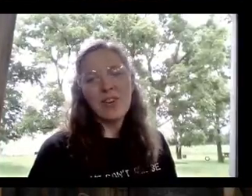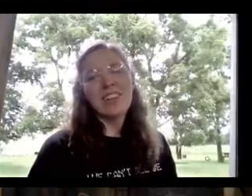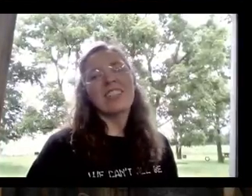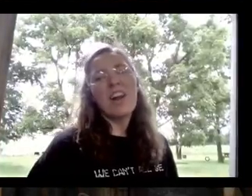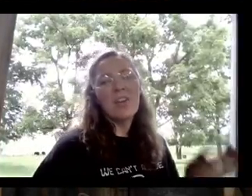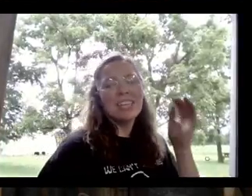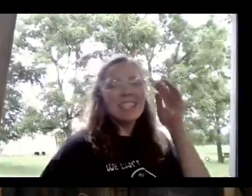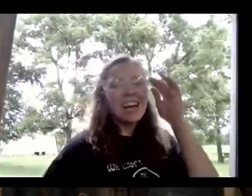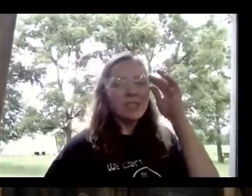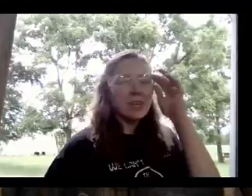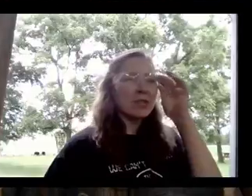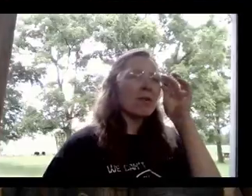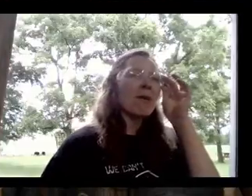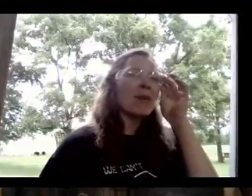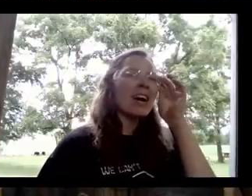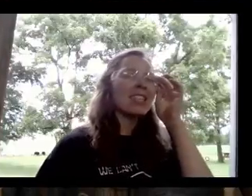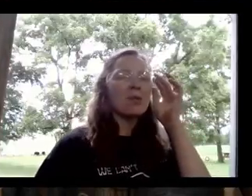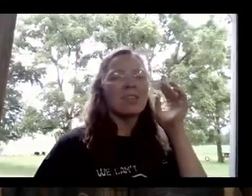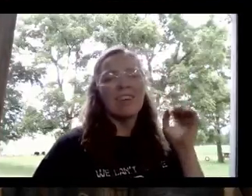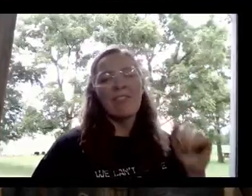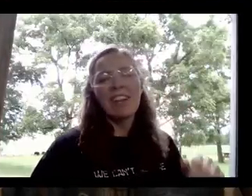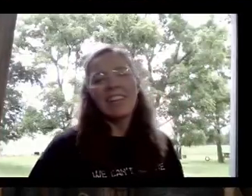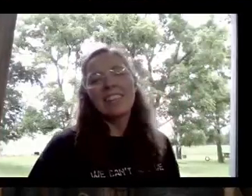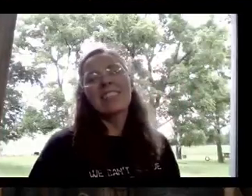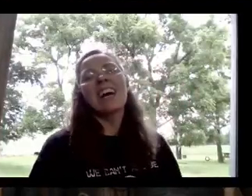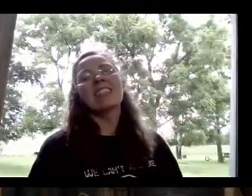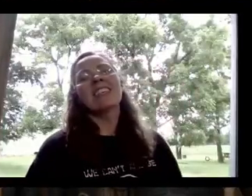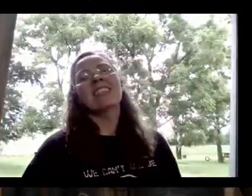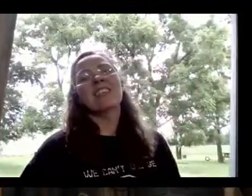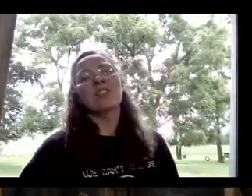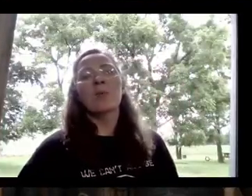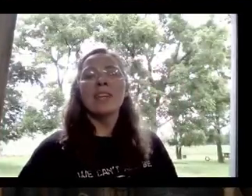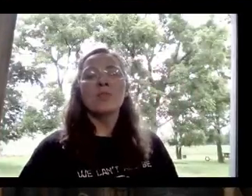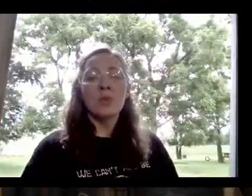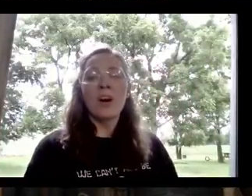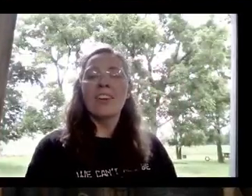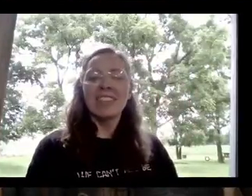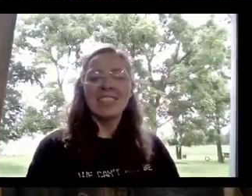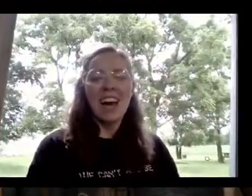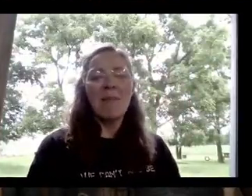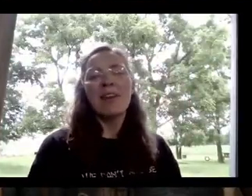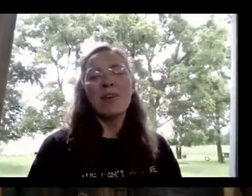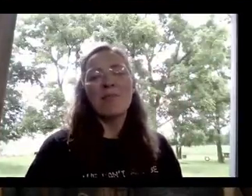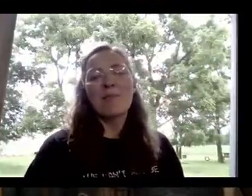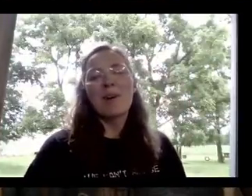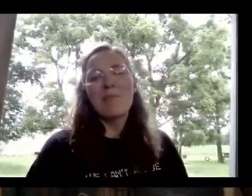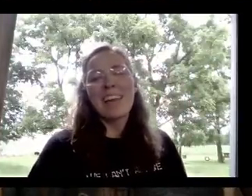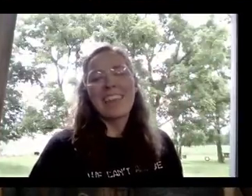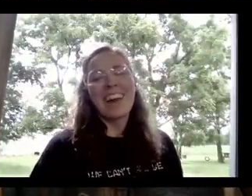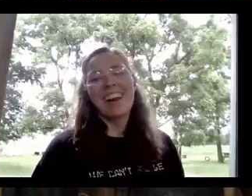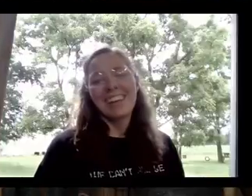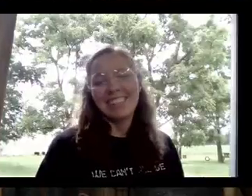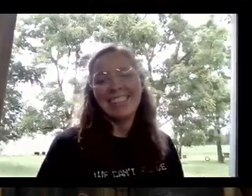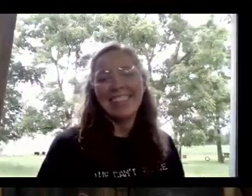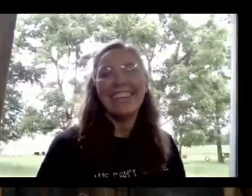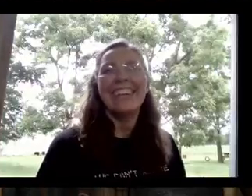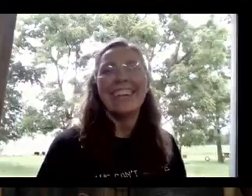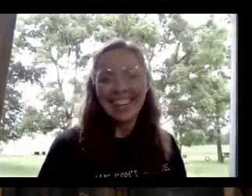What the Forge? Oh, his guess was, remember I asked what was different? His guess is there's a red tool cart this time. I don't remember it being